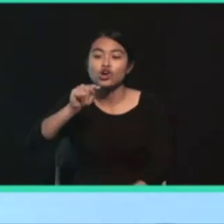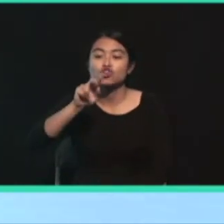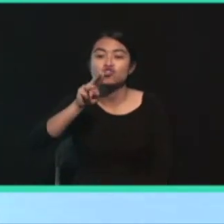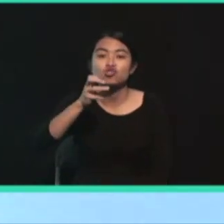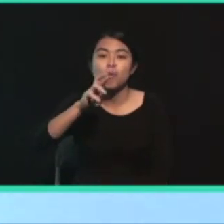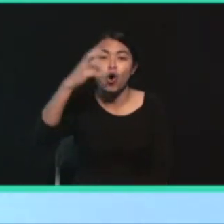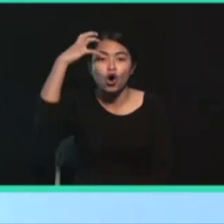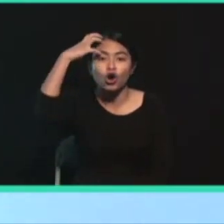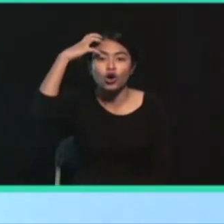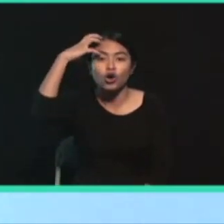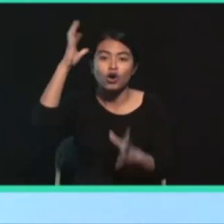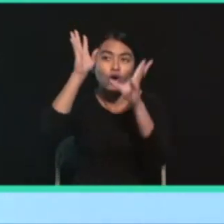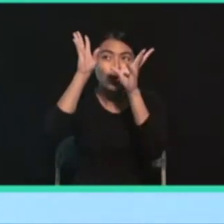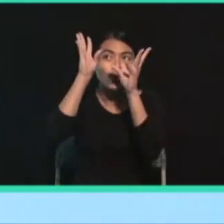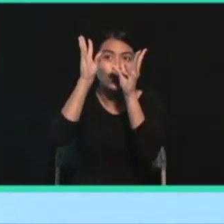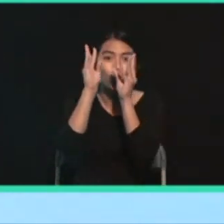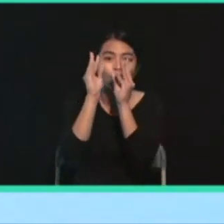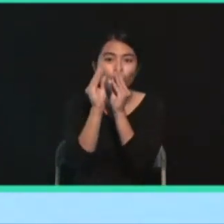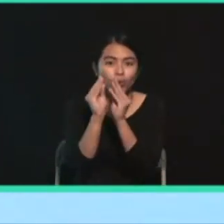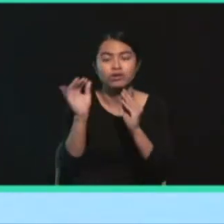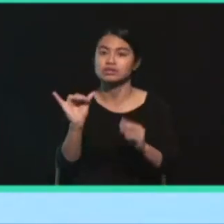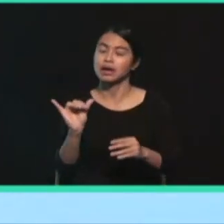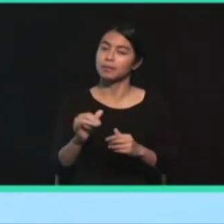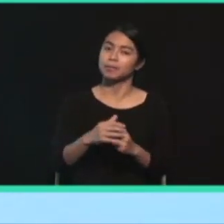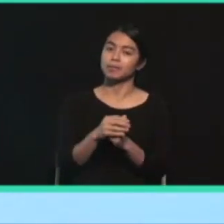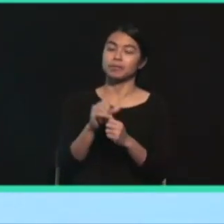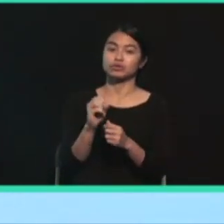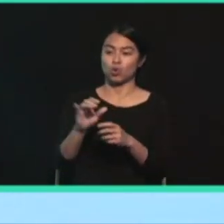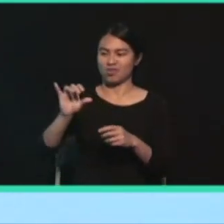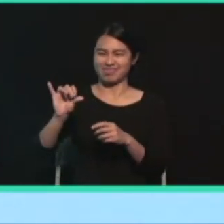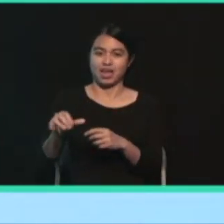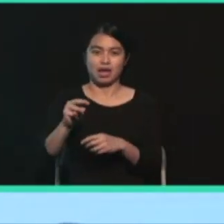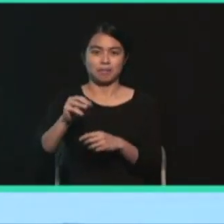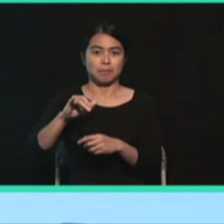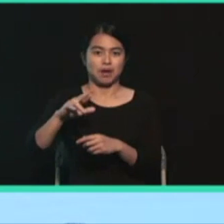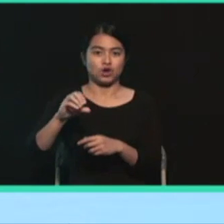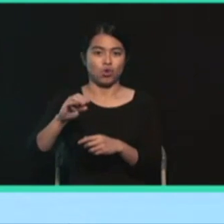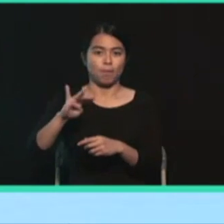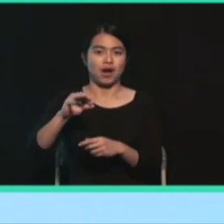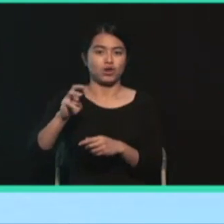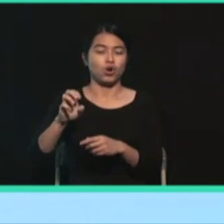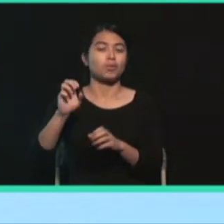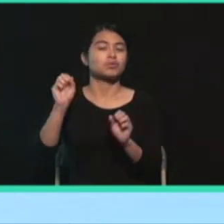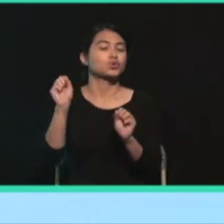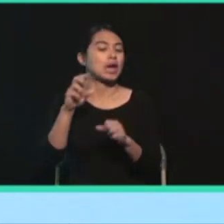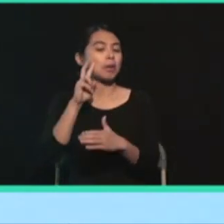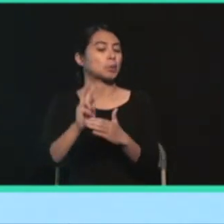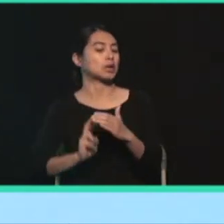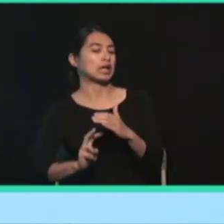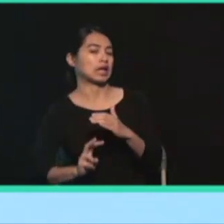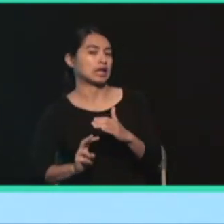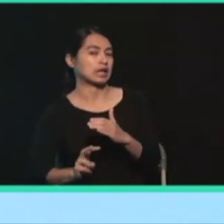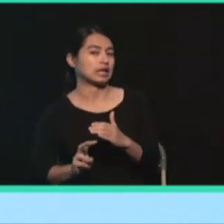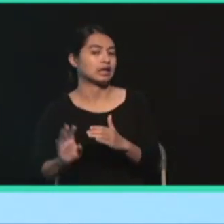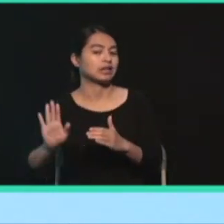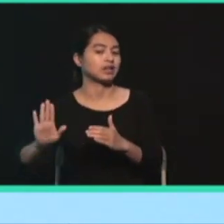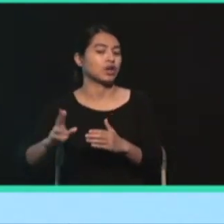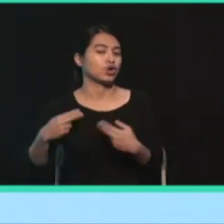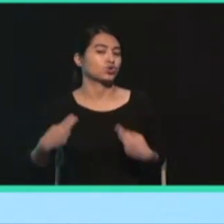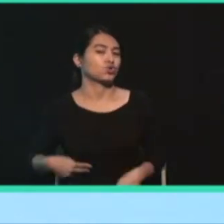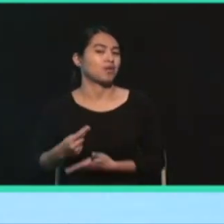therapy. This means that the microbiome might even predict the response of chemotherapy and certain